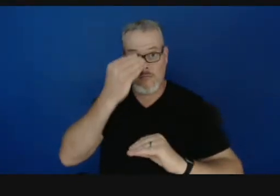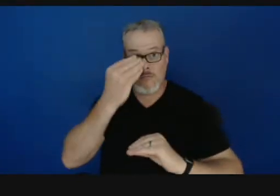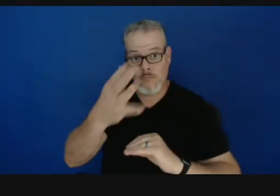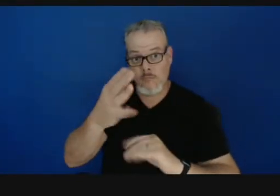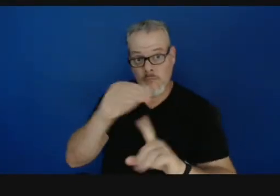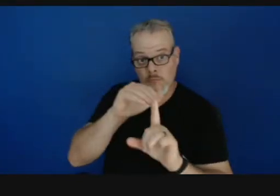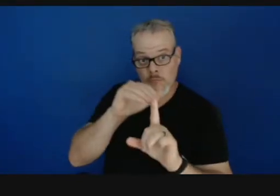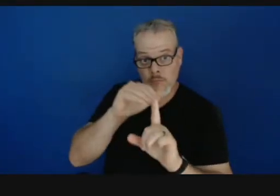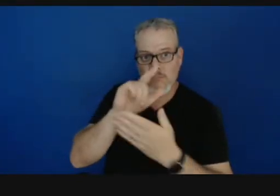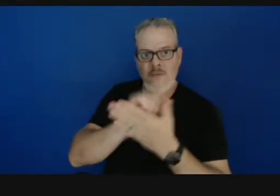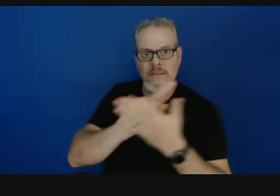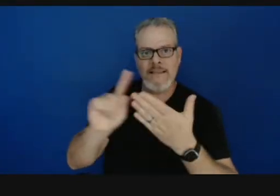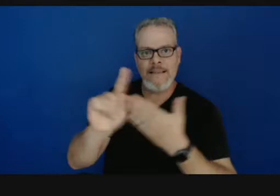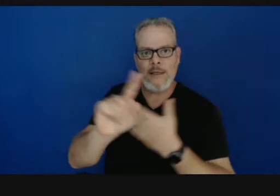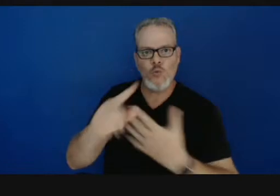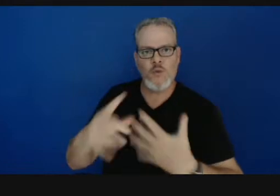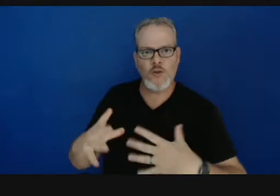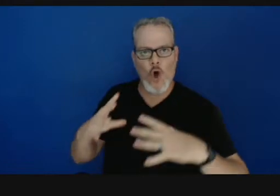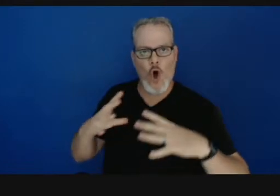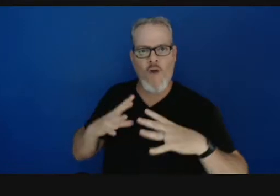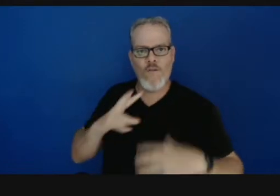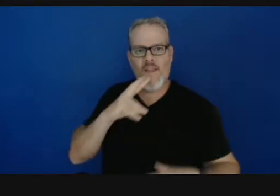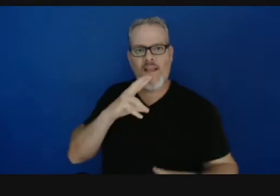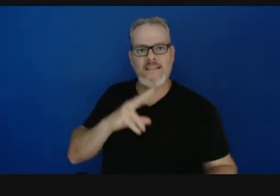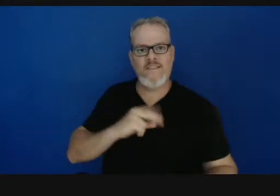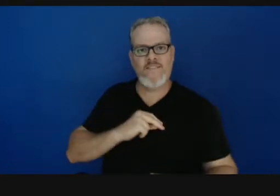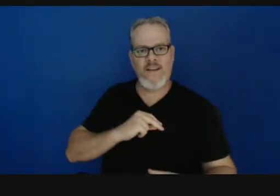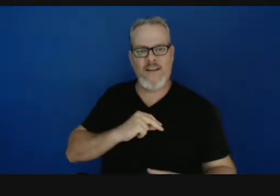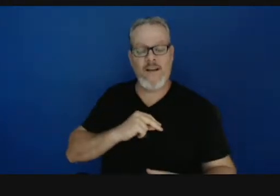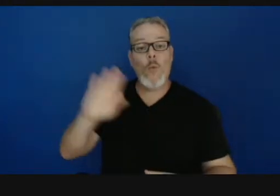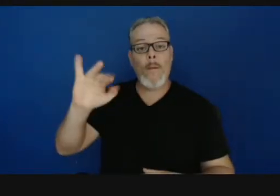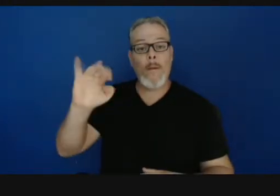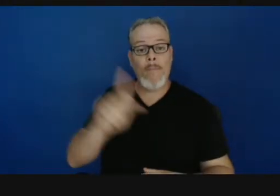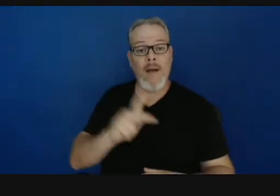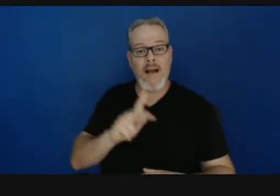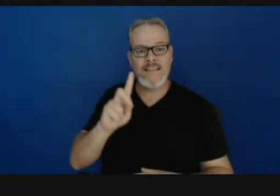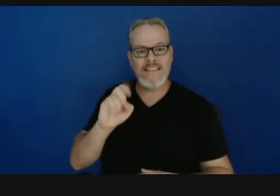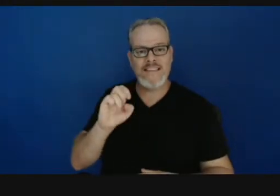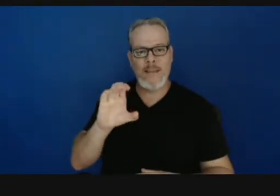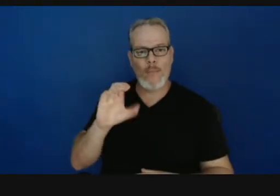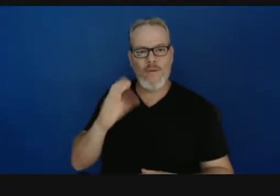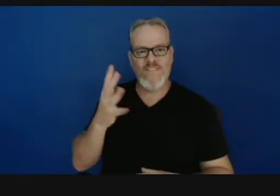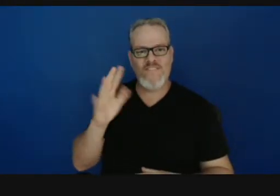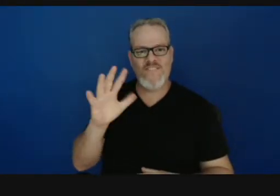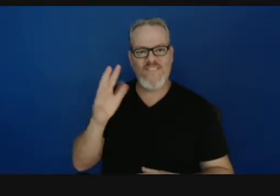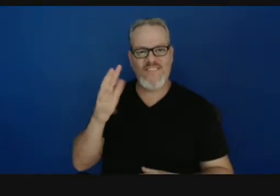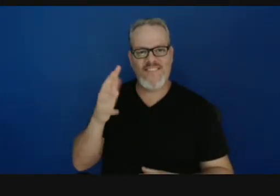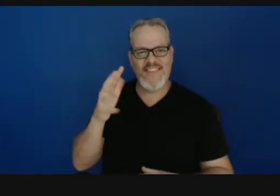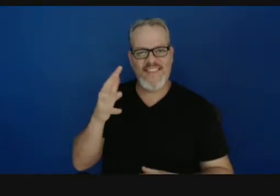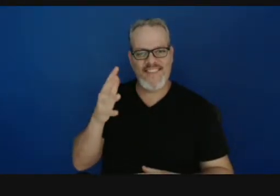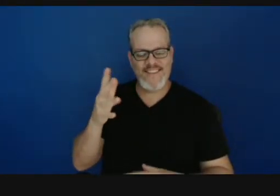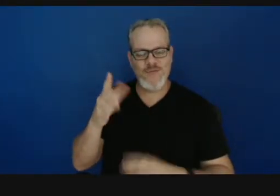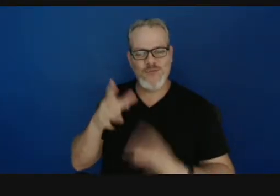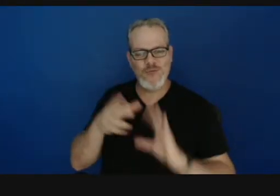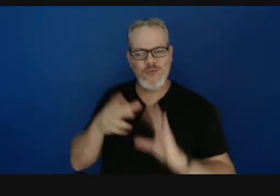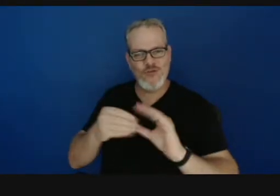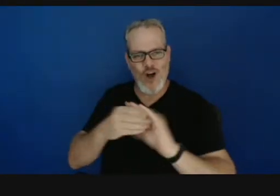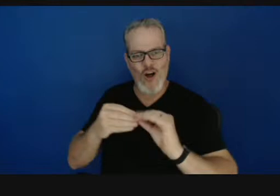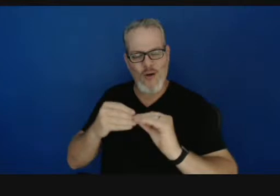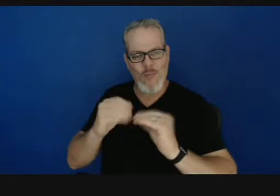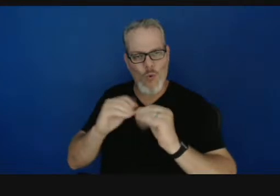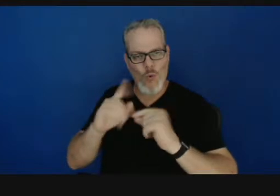Thanksgiving, and come back December 5th. Right, the eruption was still going on, so we'll come back and jump back into Mauna Loa then,